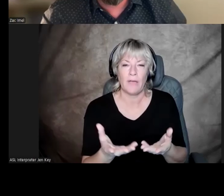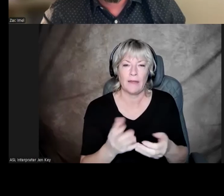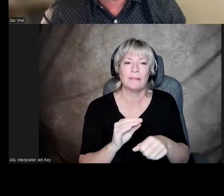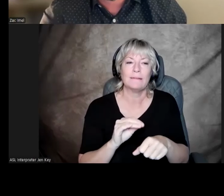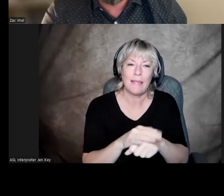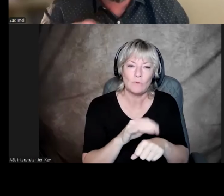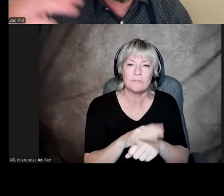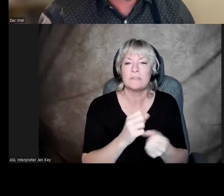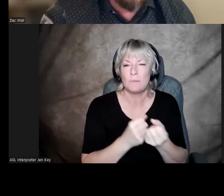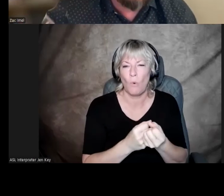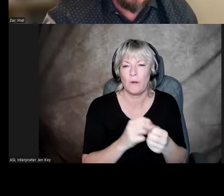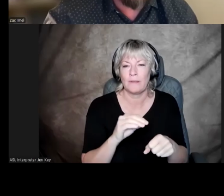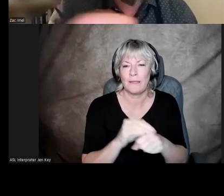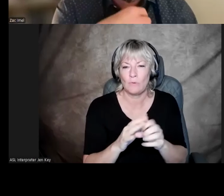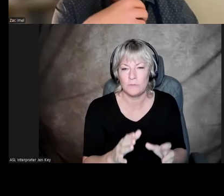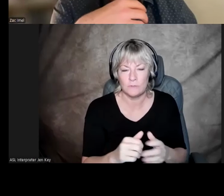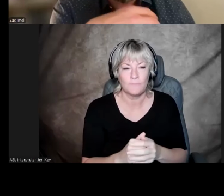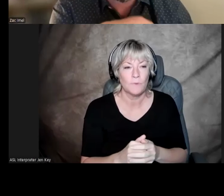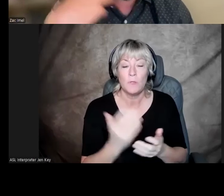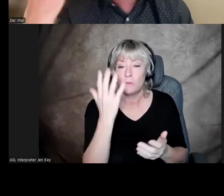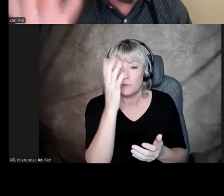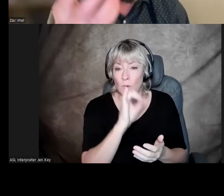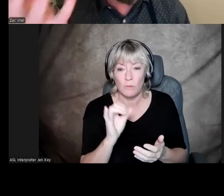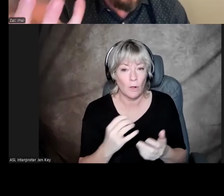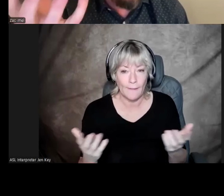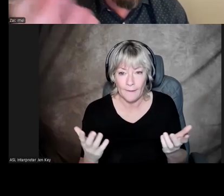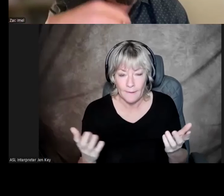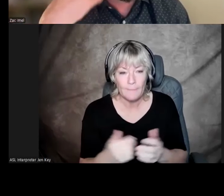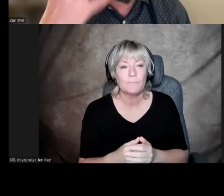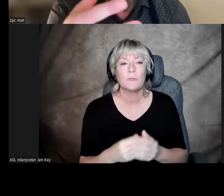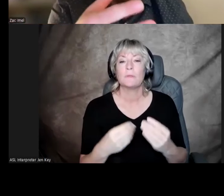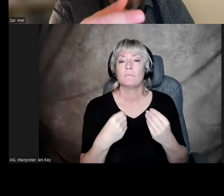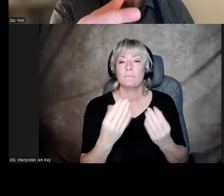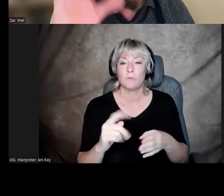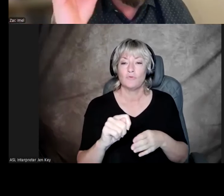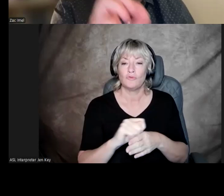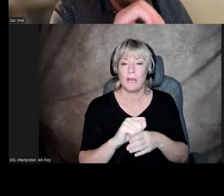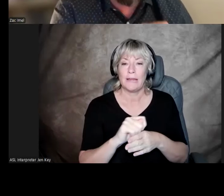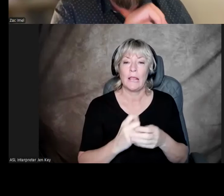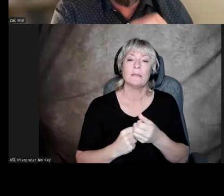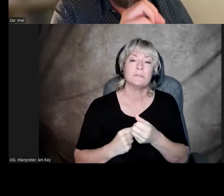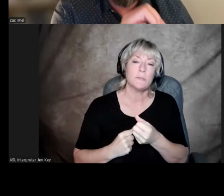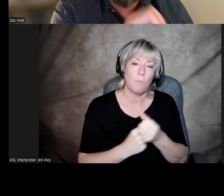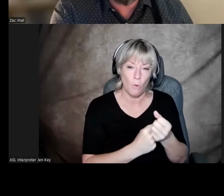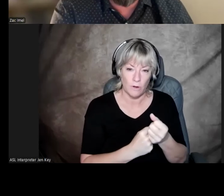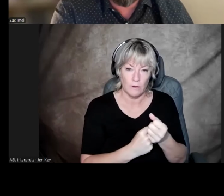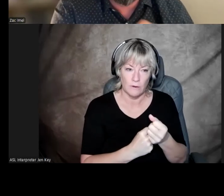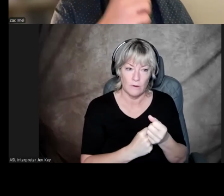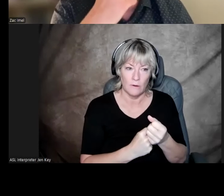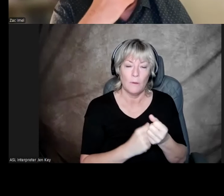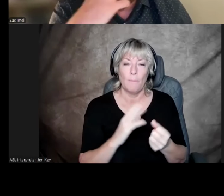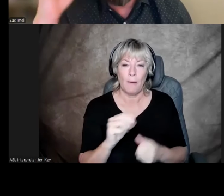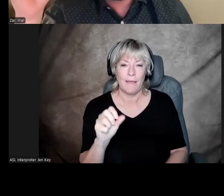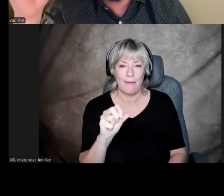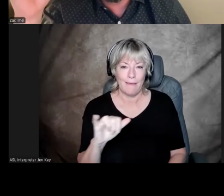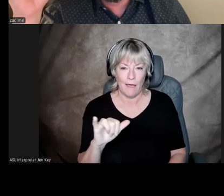counselors. And so what do those things look like? Well, it involves giving training that's supported by particular focused AI